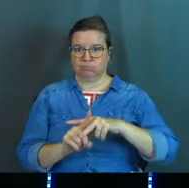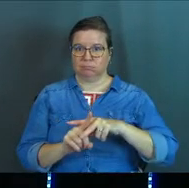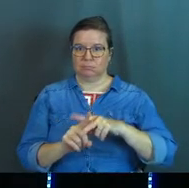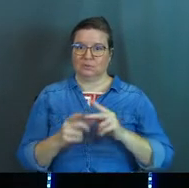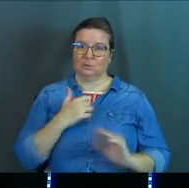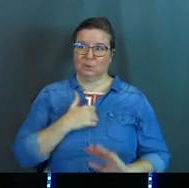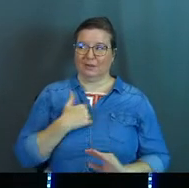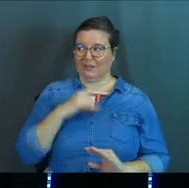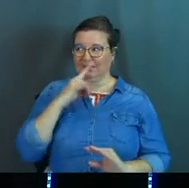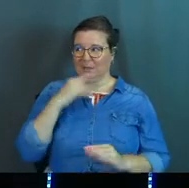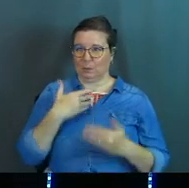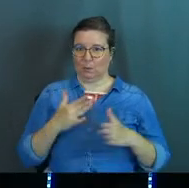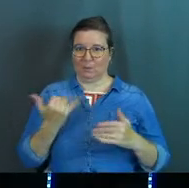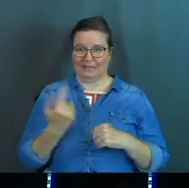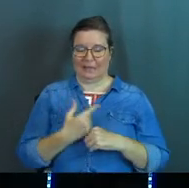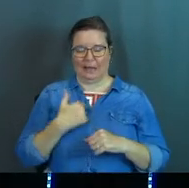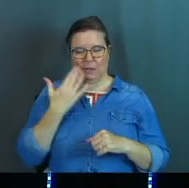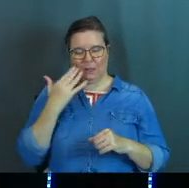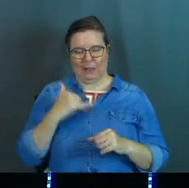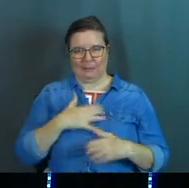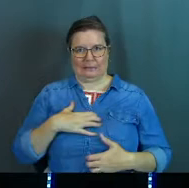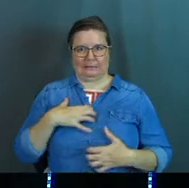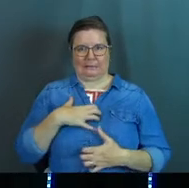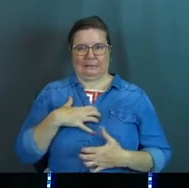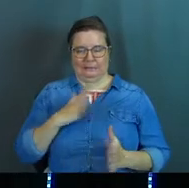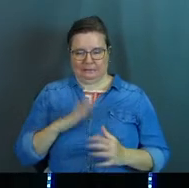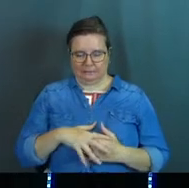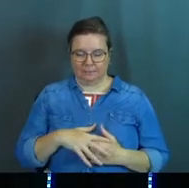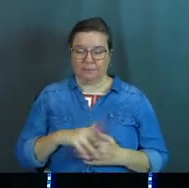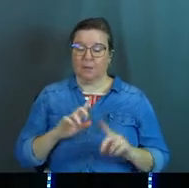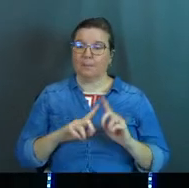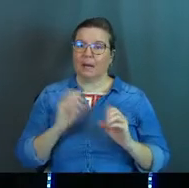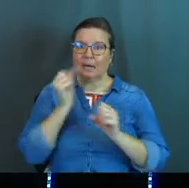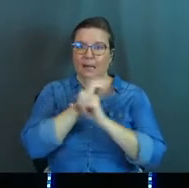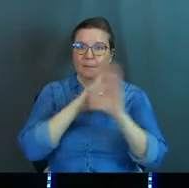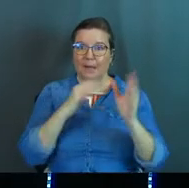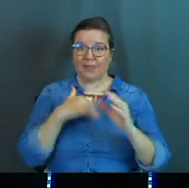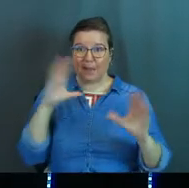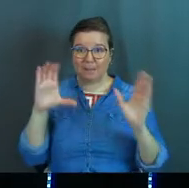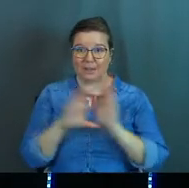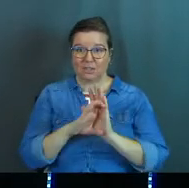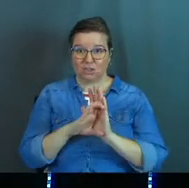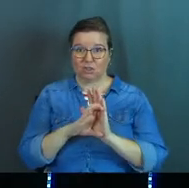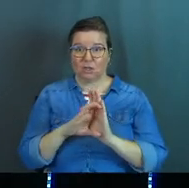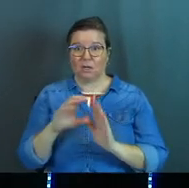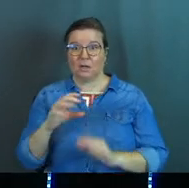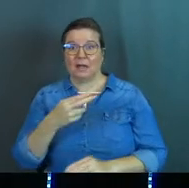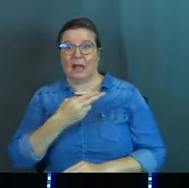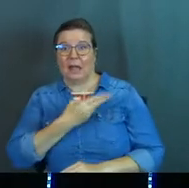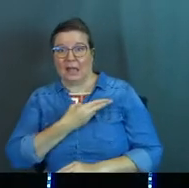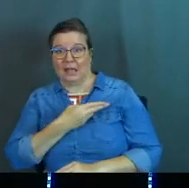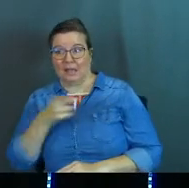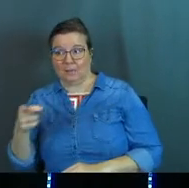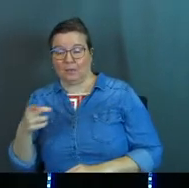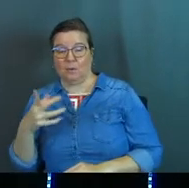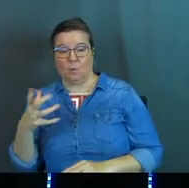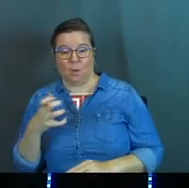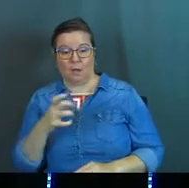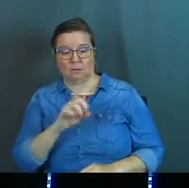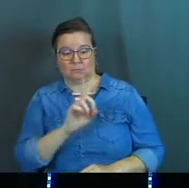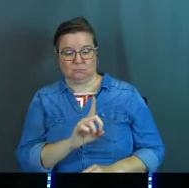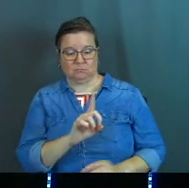So sorry if you have kids in the room with you today. I know this is a little bit violent. But imagine that picture for just a second. Again, bit